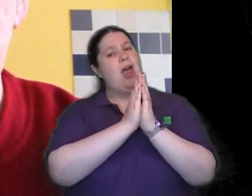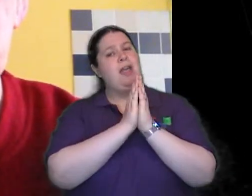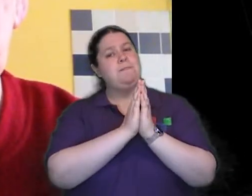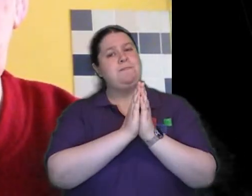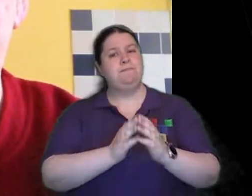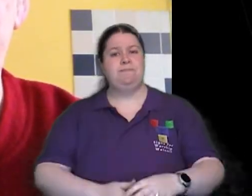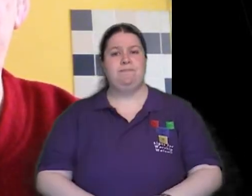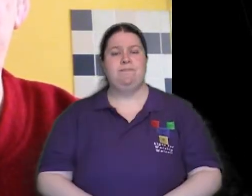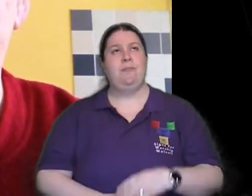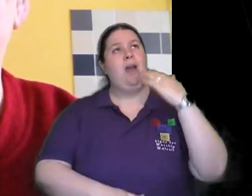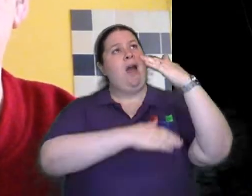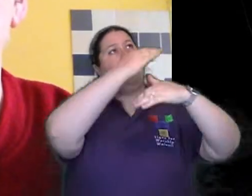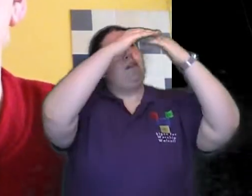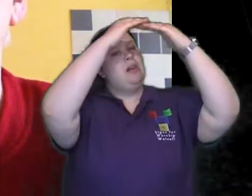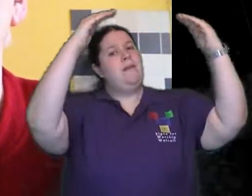Let us pray.